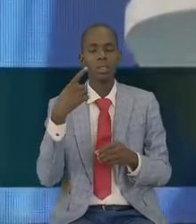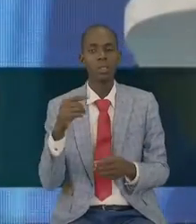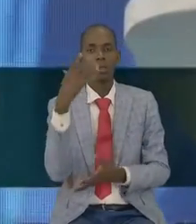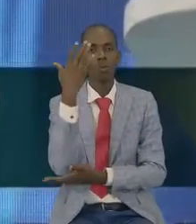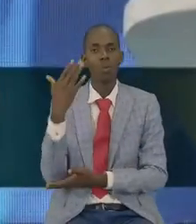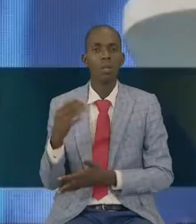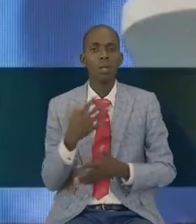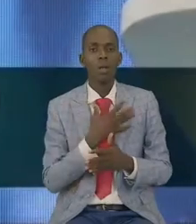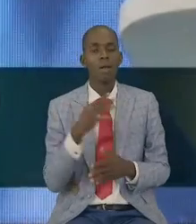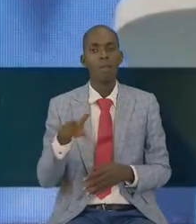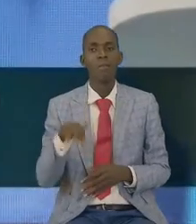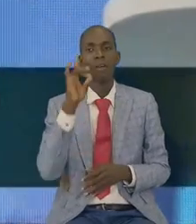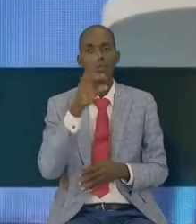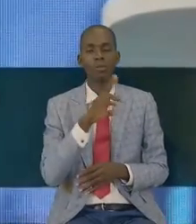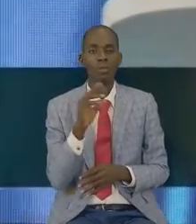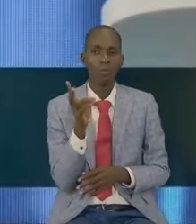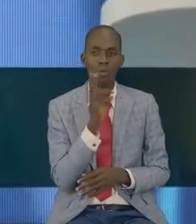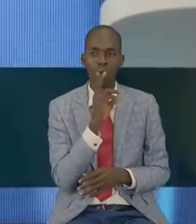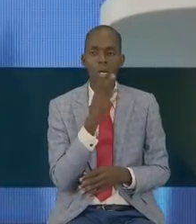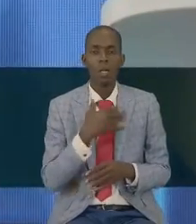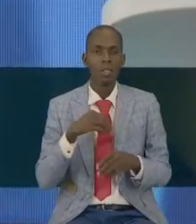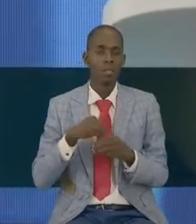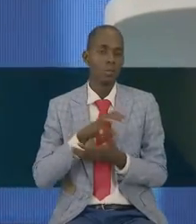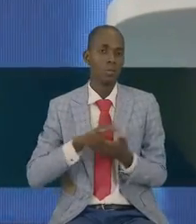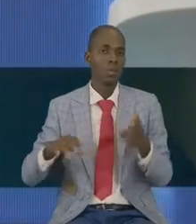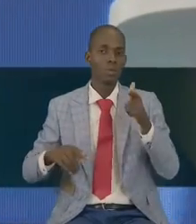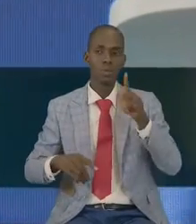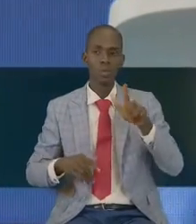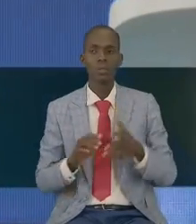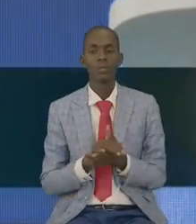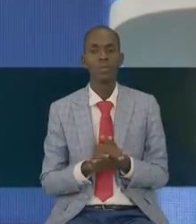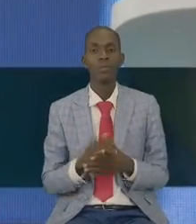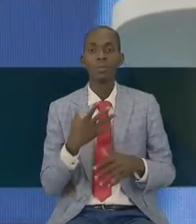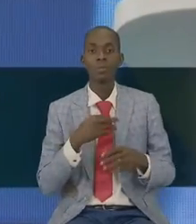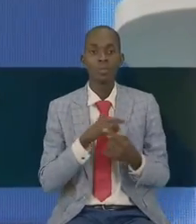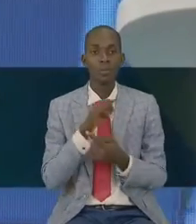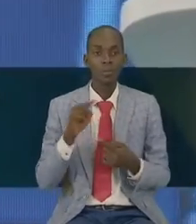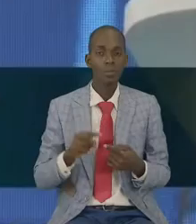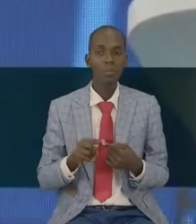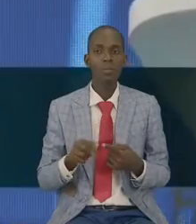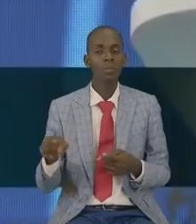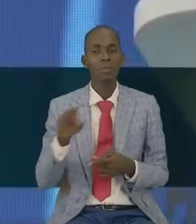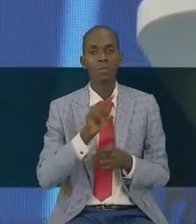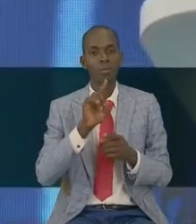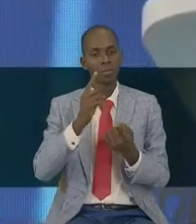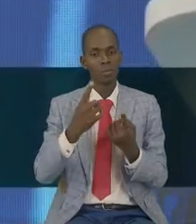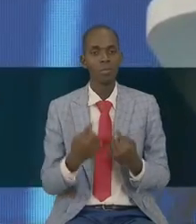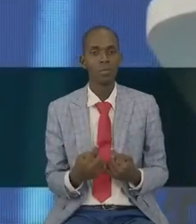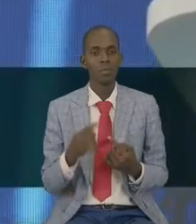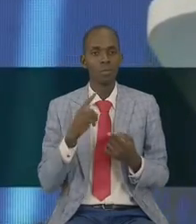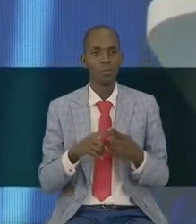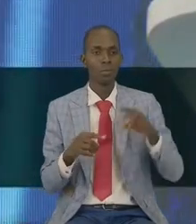water. And then in verse 23, it says, "And when they came to